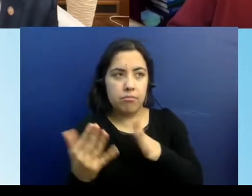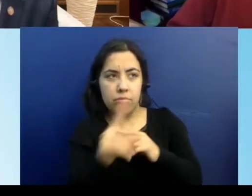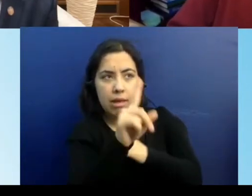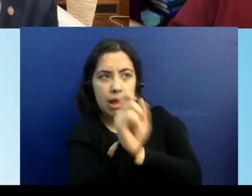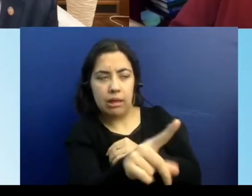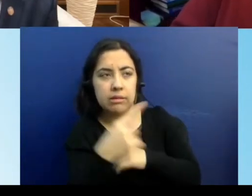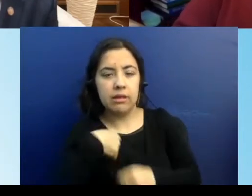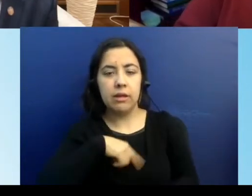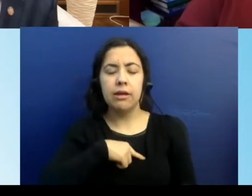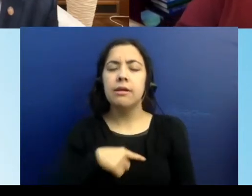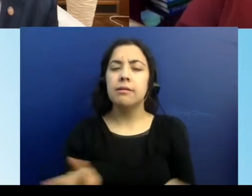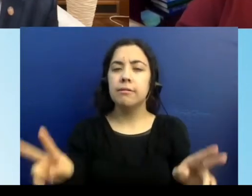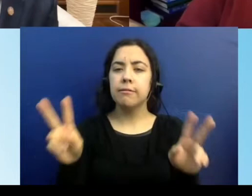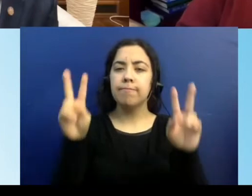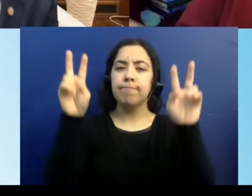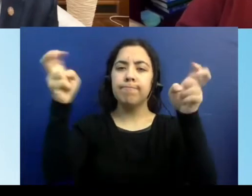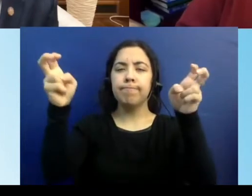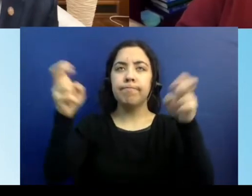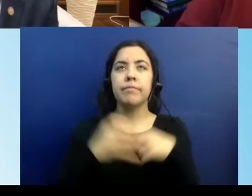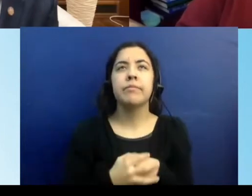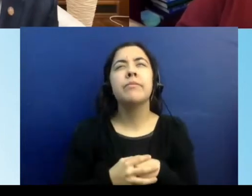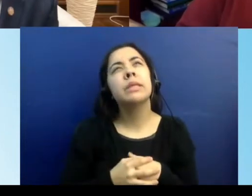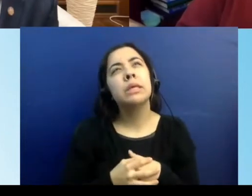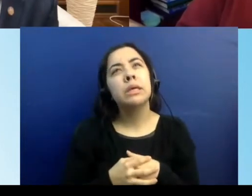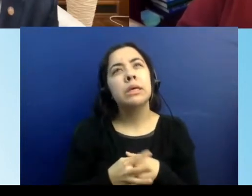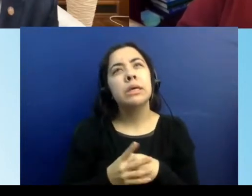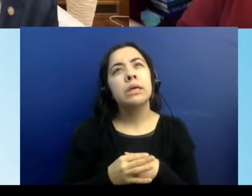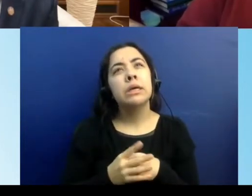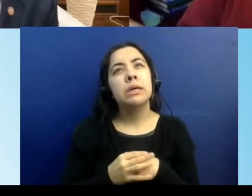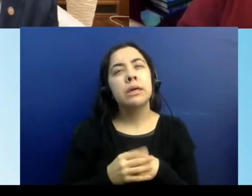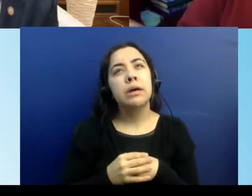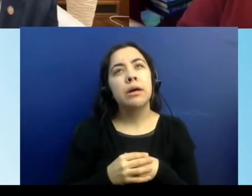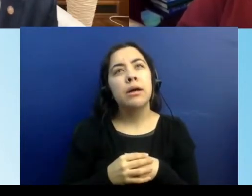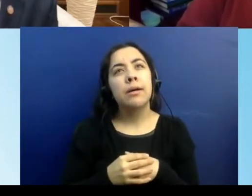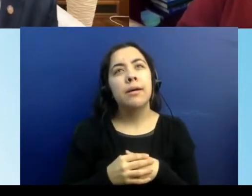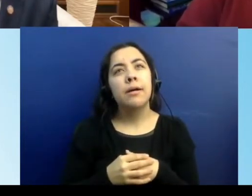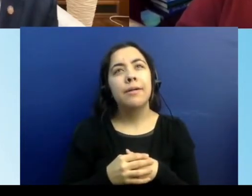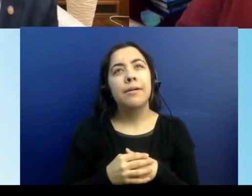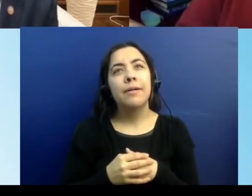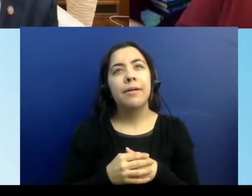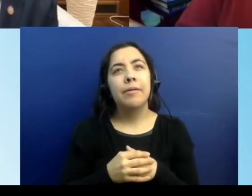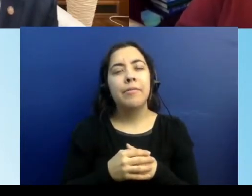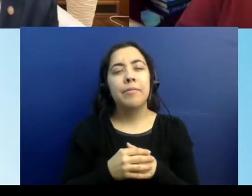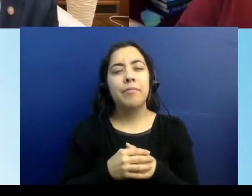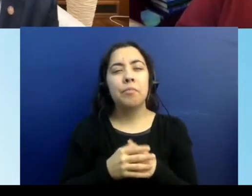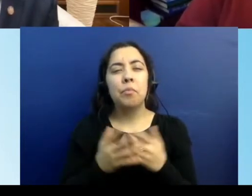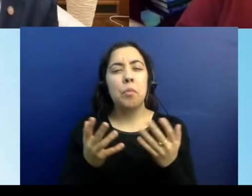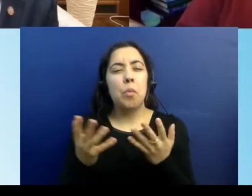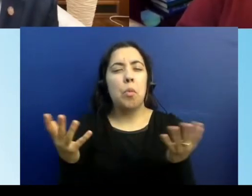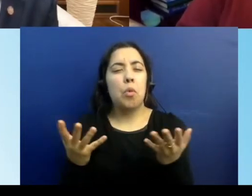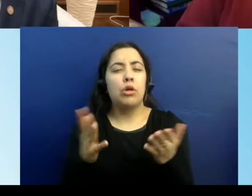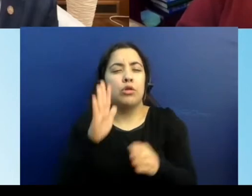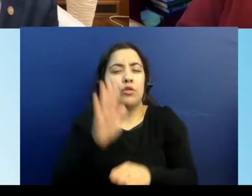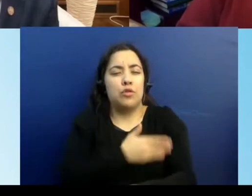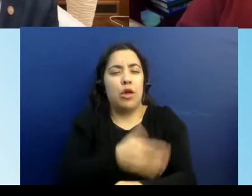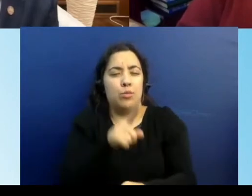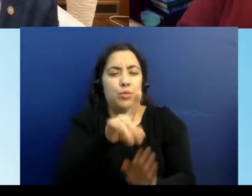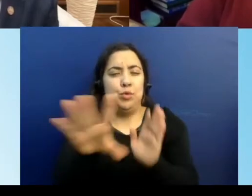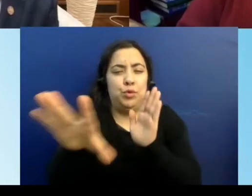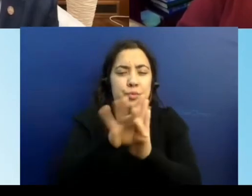song would you play to inspire our city and our